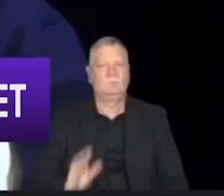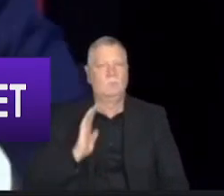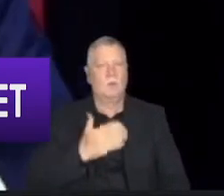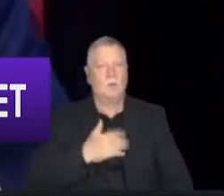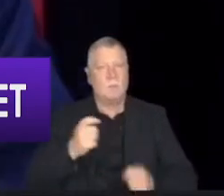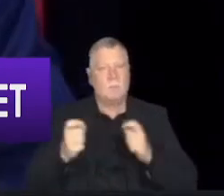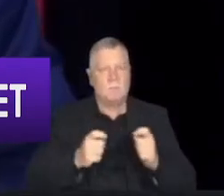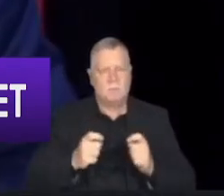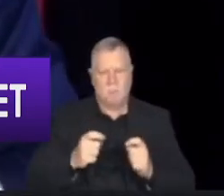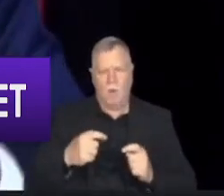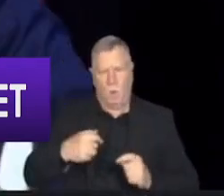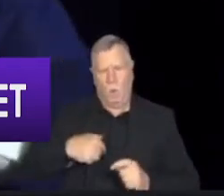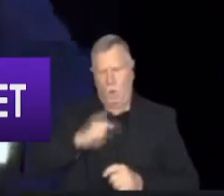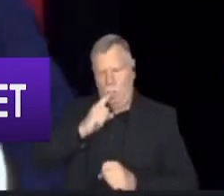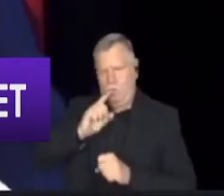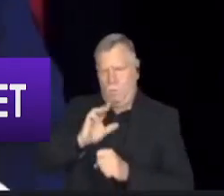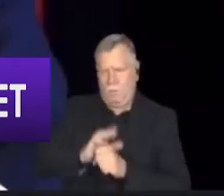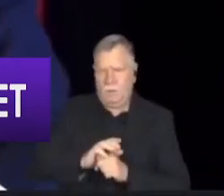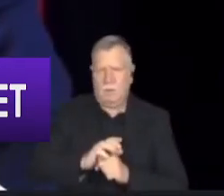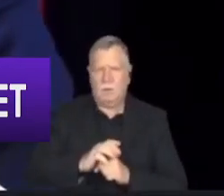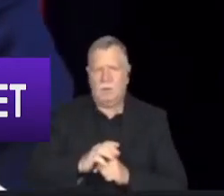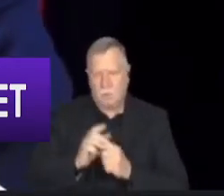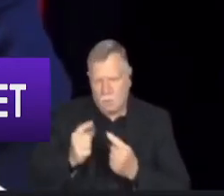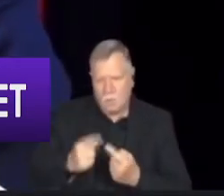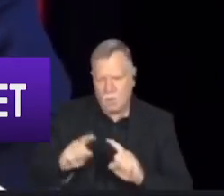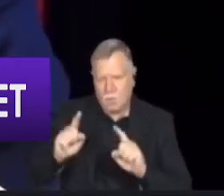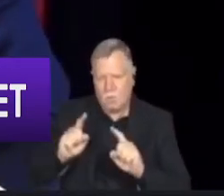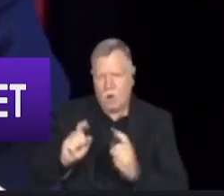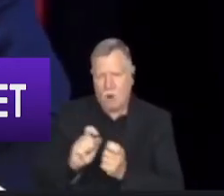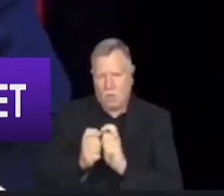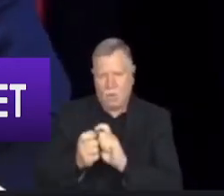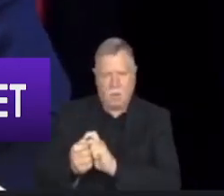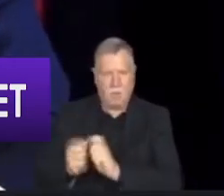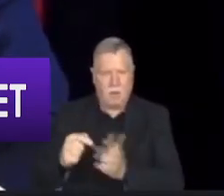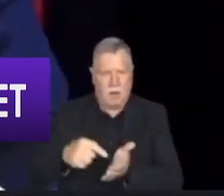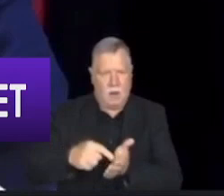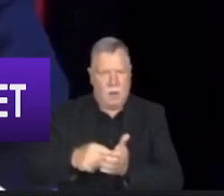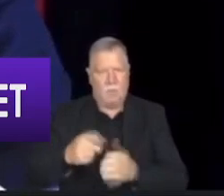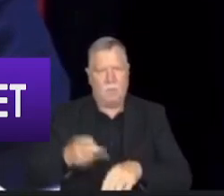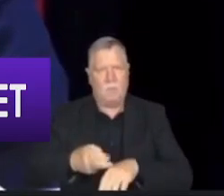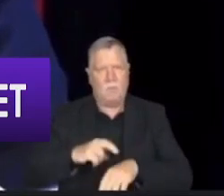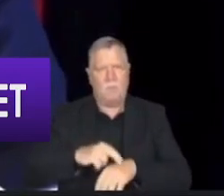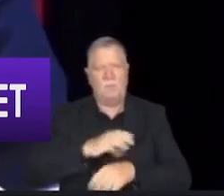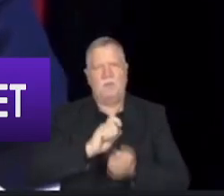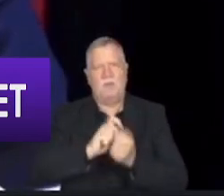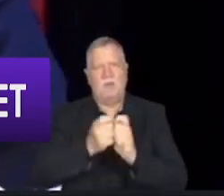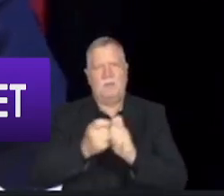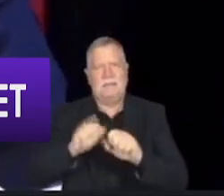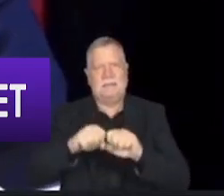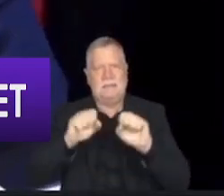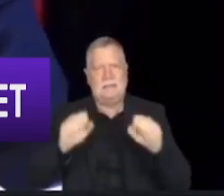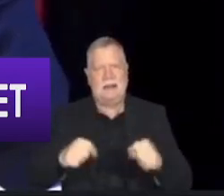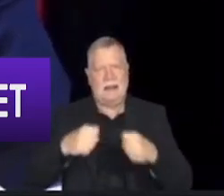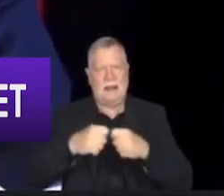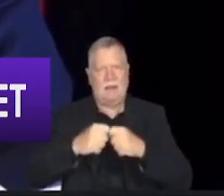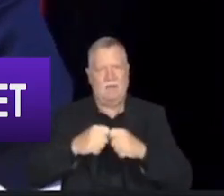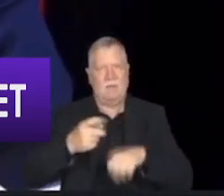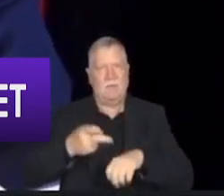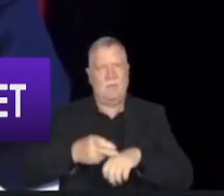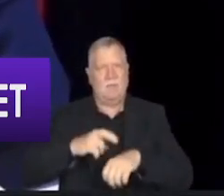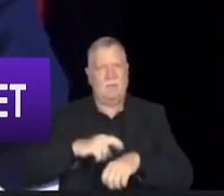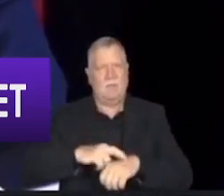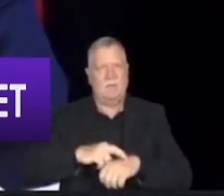and $30 million to guarantee the salaries of PREPA employees who have moved to the central government,